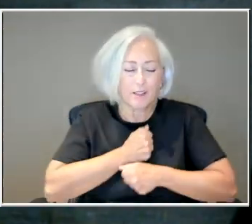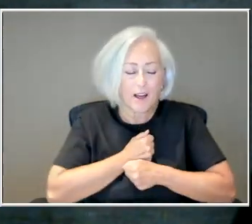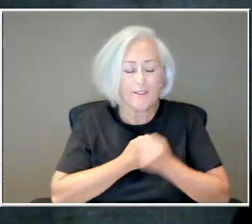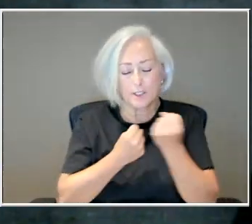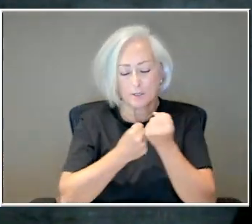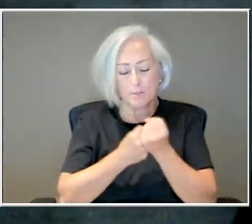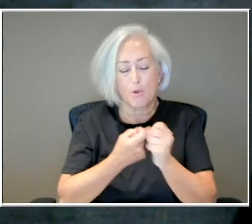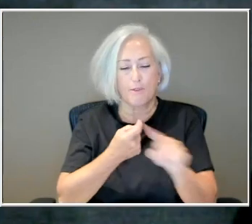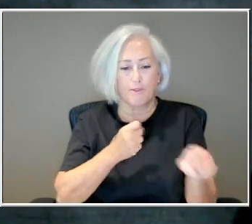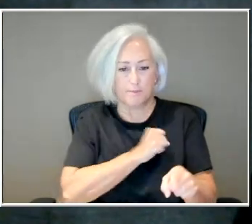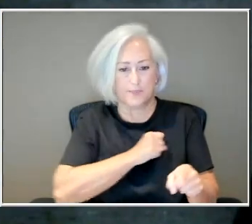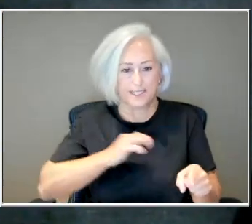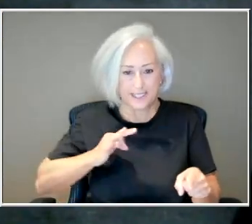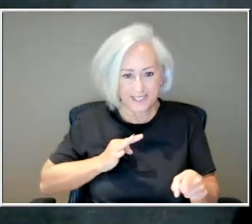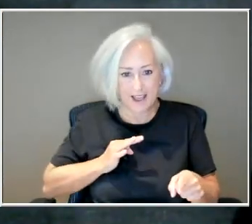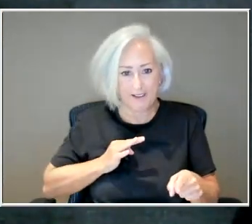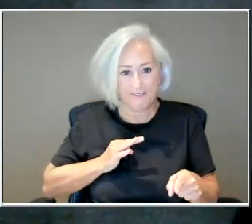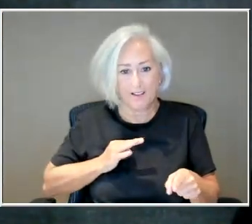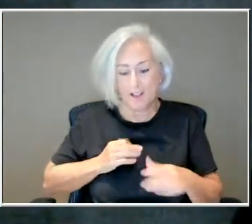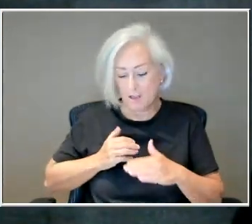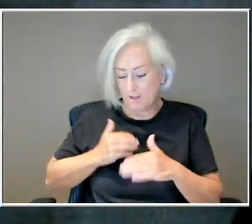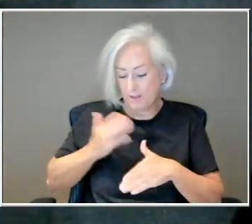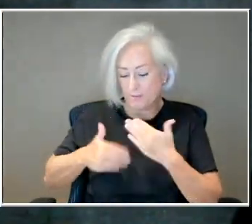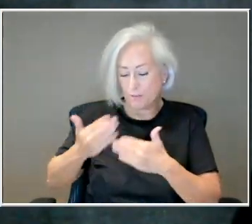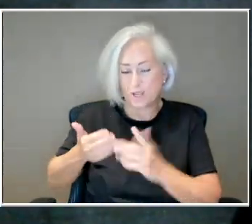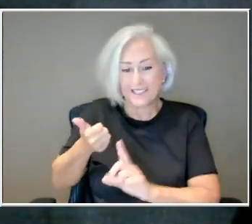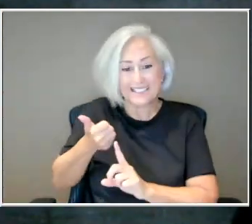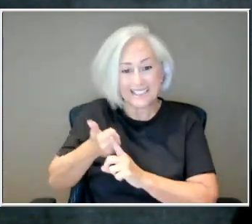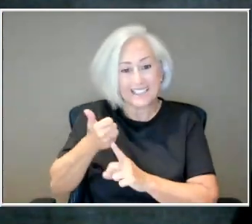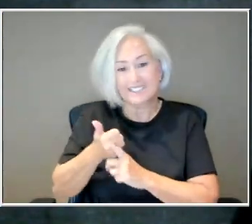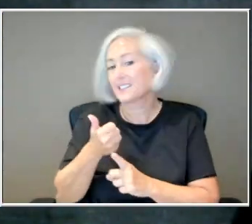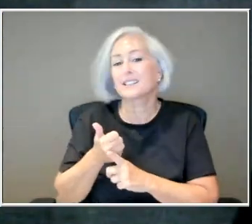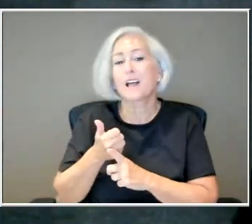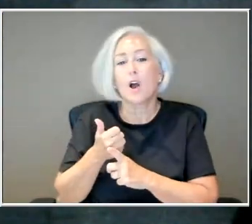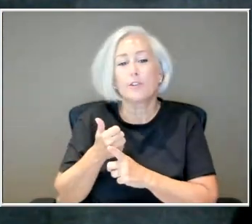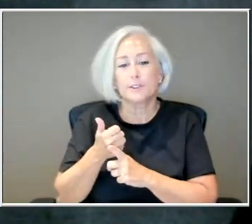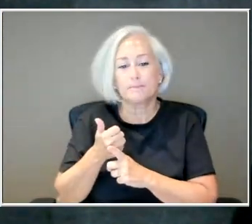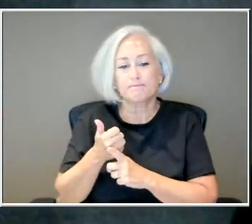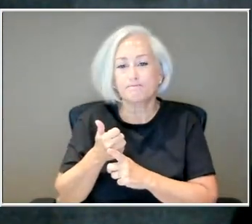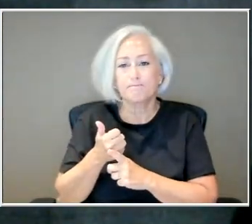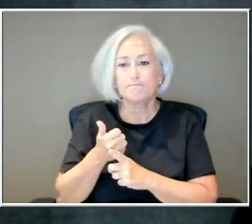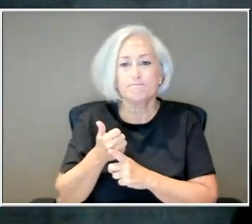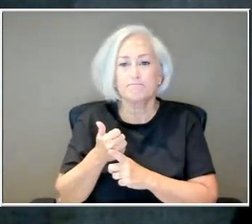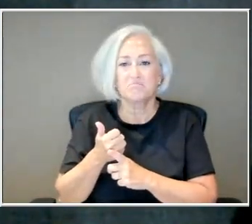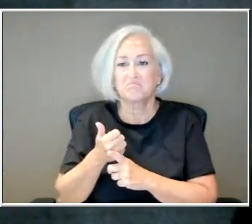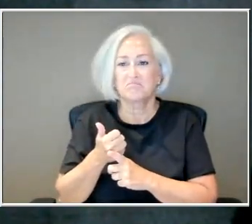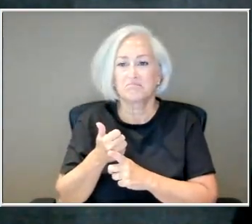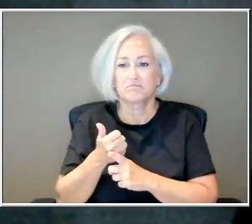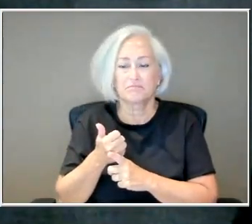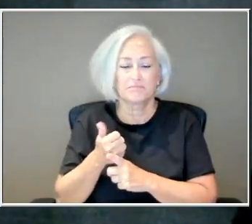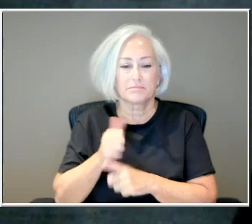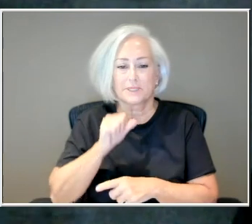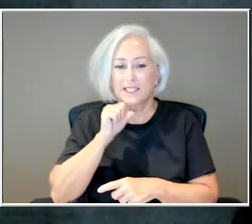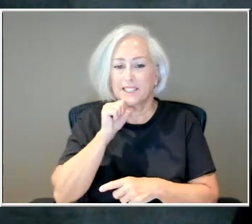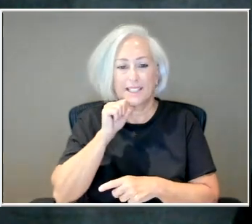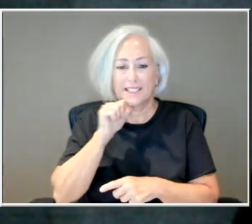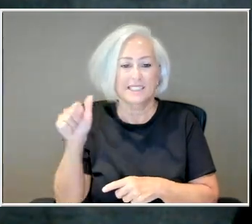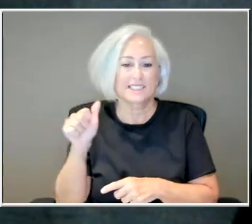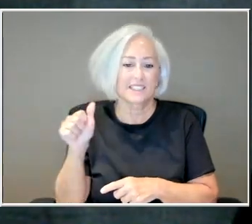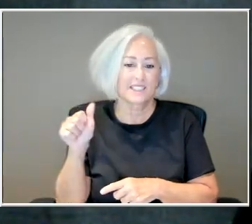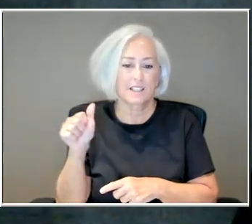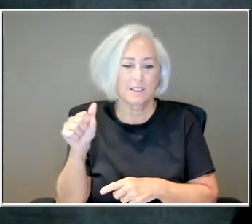it. The actual process itself is not it's not a